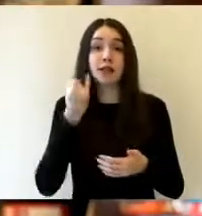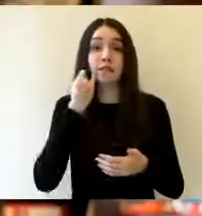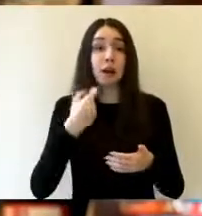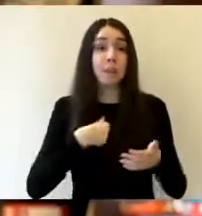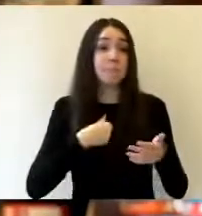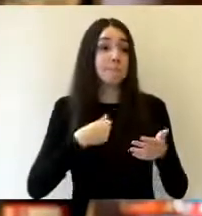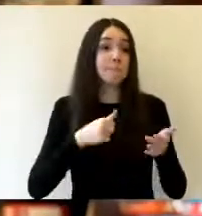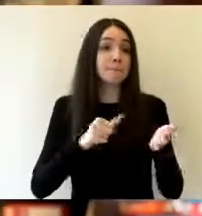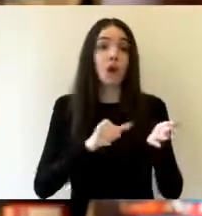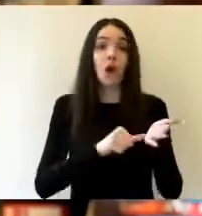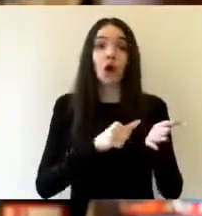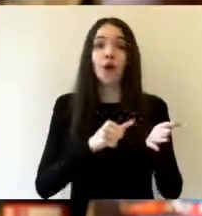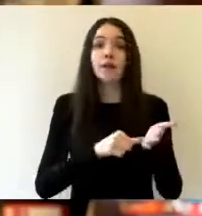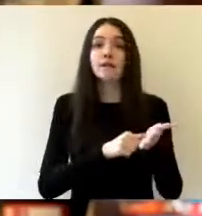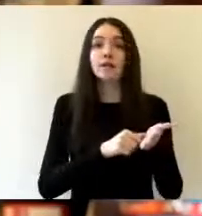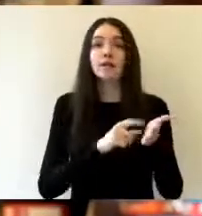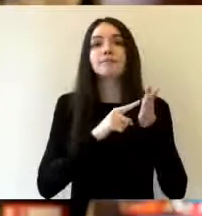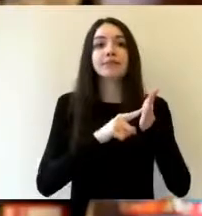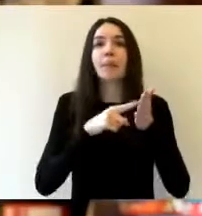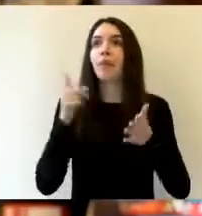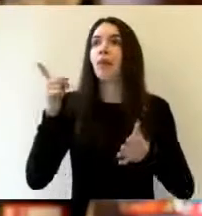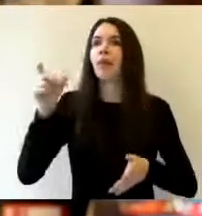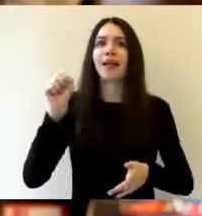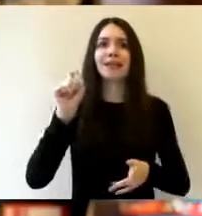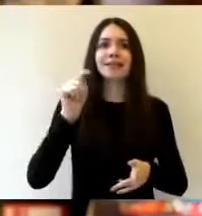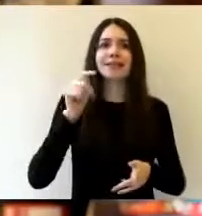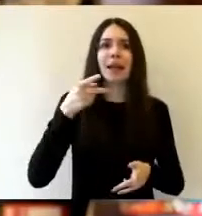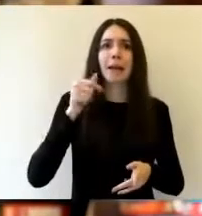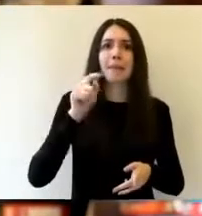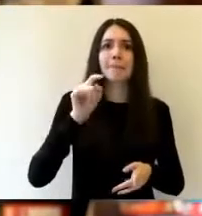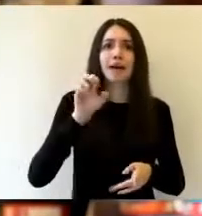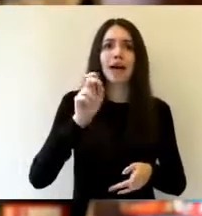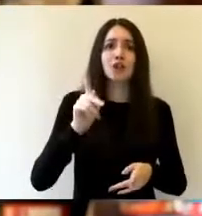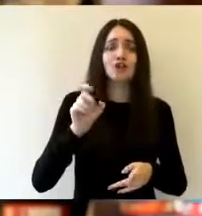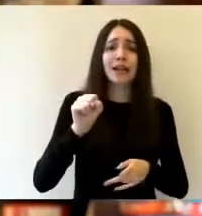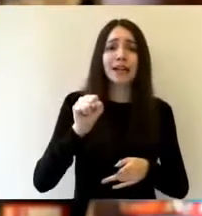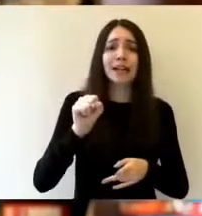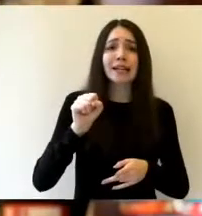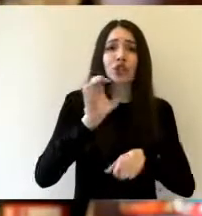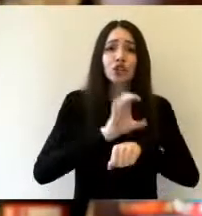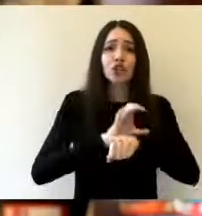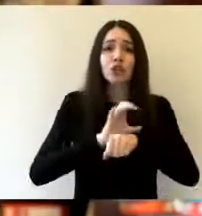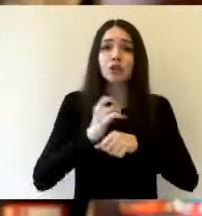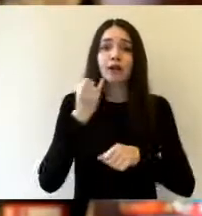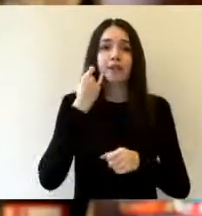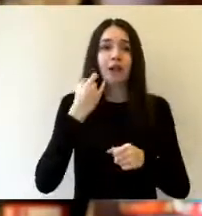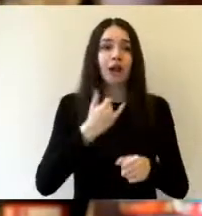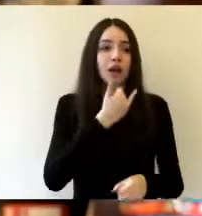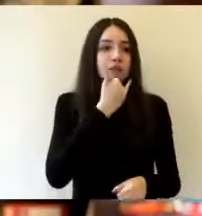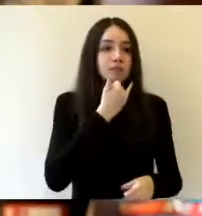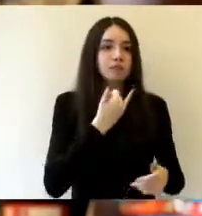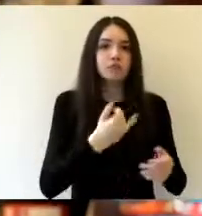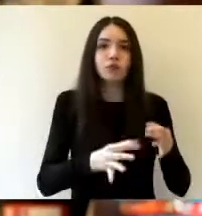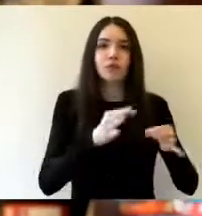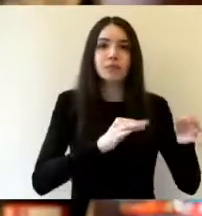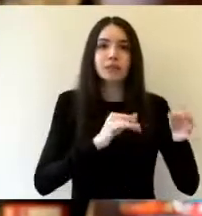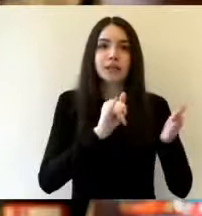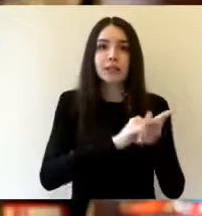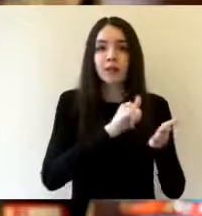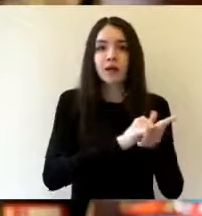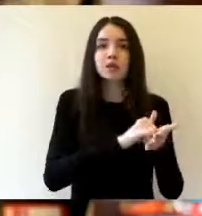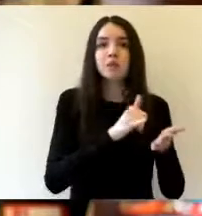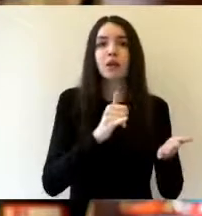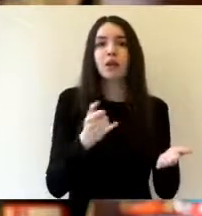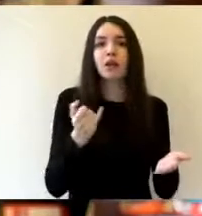say, St. Patrick's Cathedral in New York City, and if I do something wrong, there's no replacing it. it, even if you